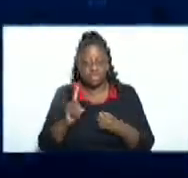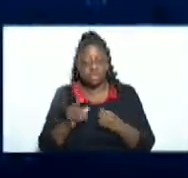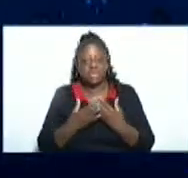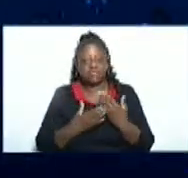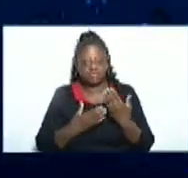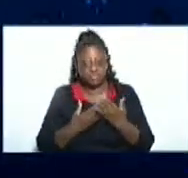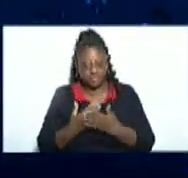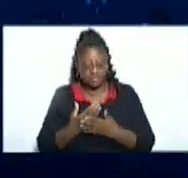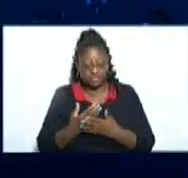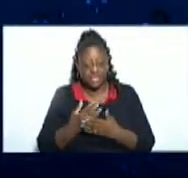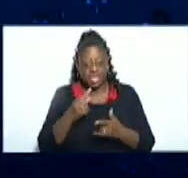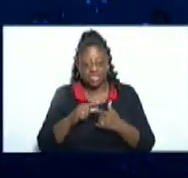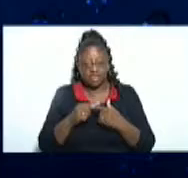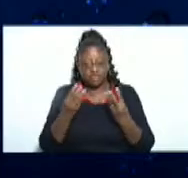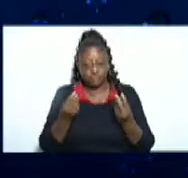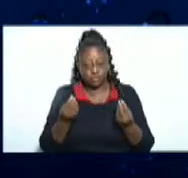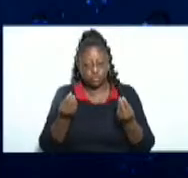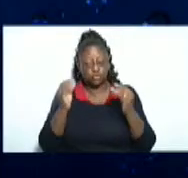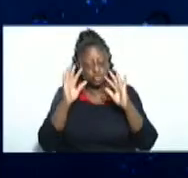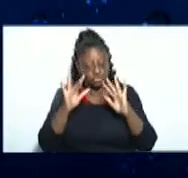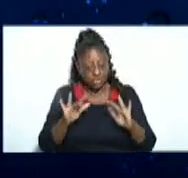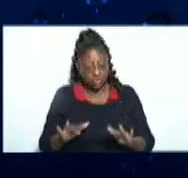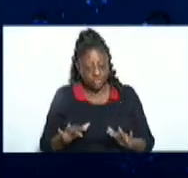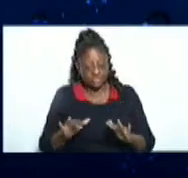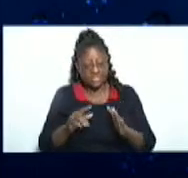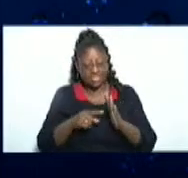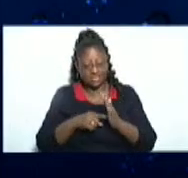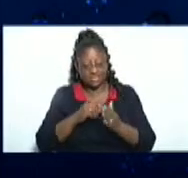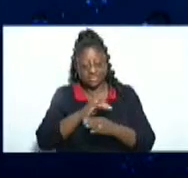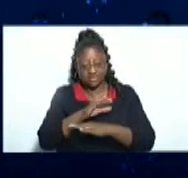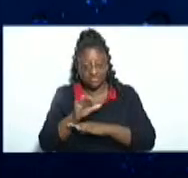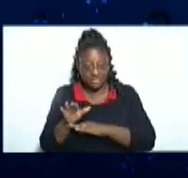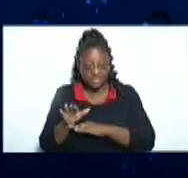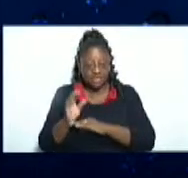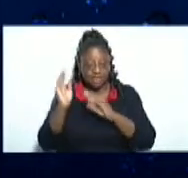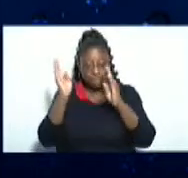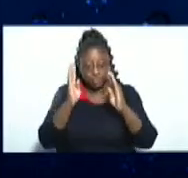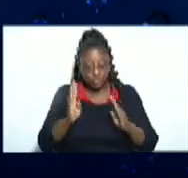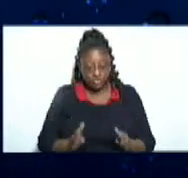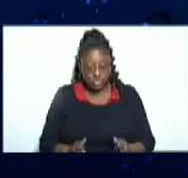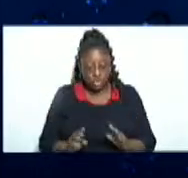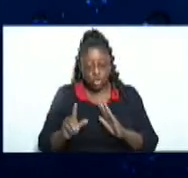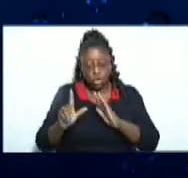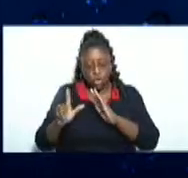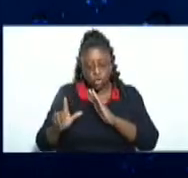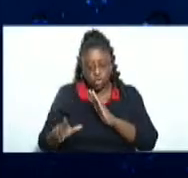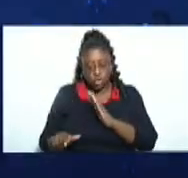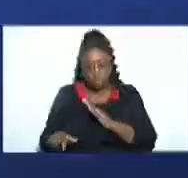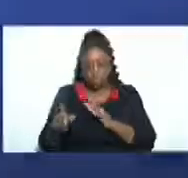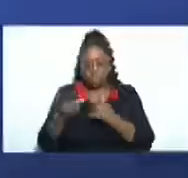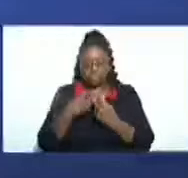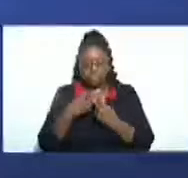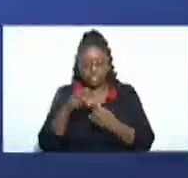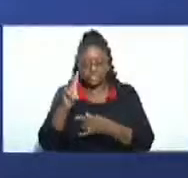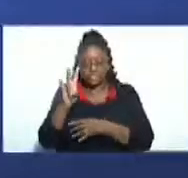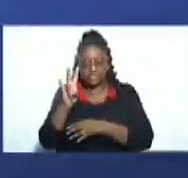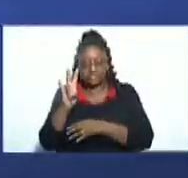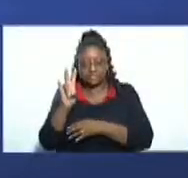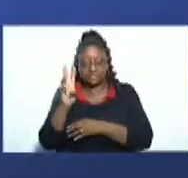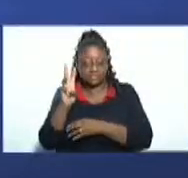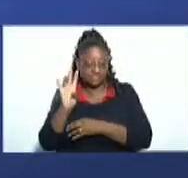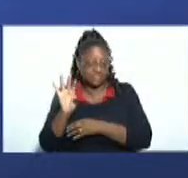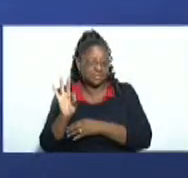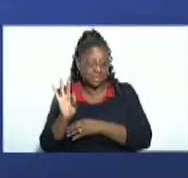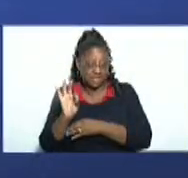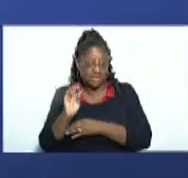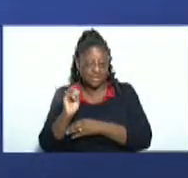comfortable. A couple of showers this evening, otherwise partly cloudy and breezy with your low temperature still around 69 degrees, and tomorrow we're looking